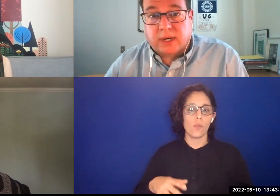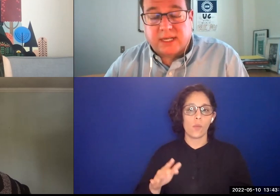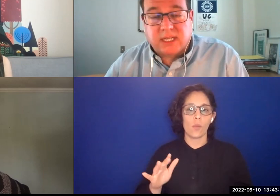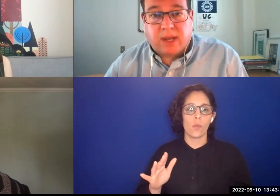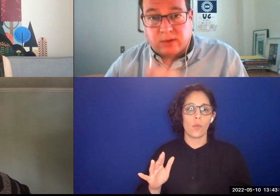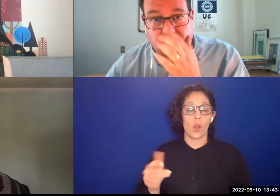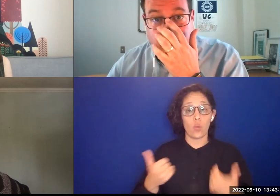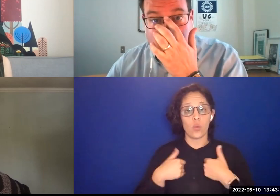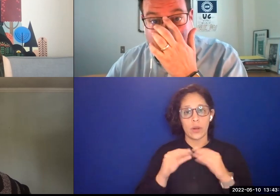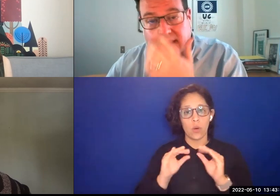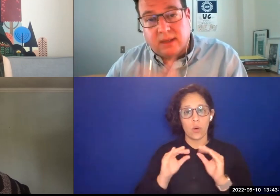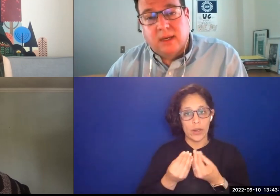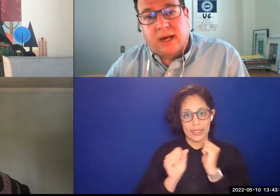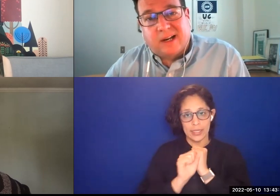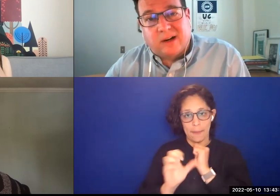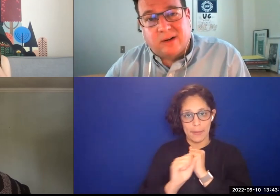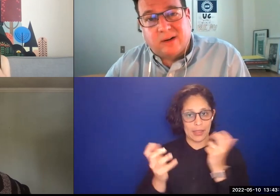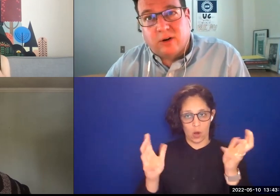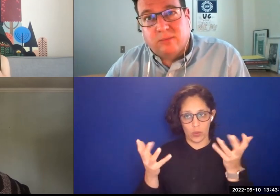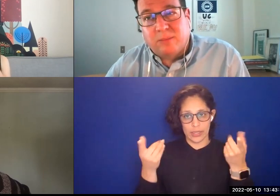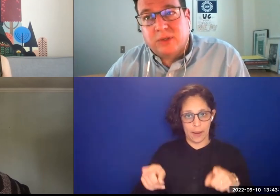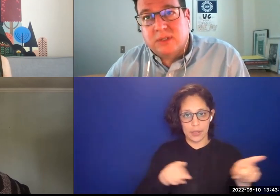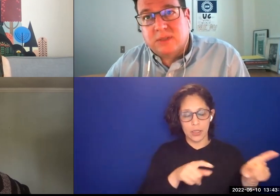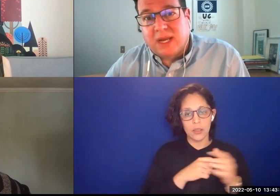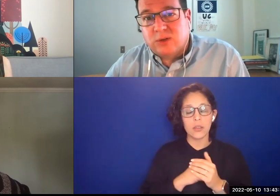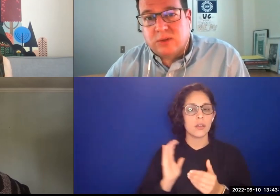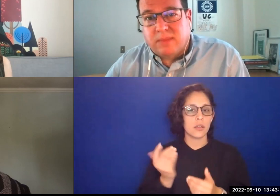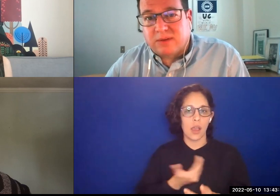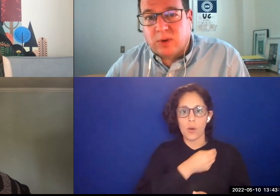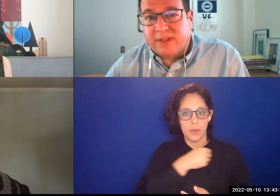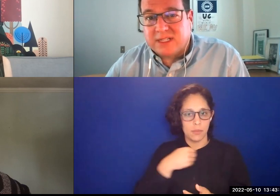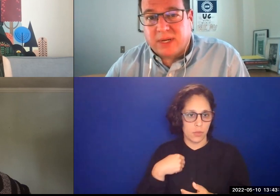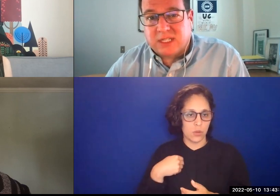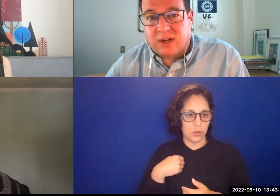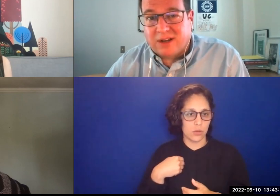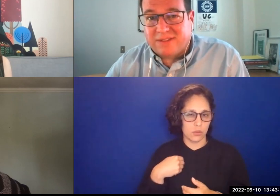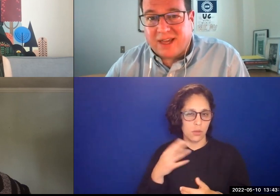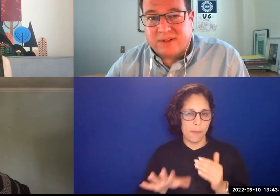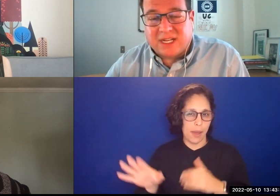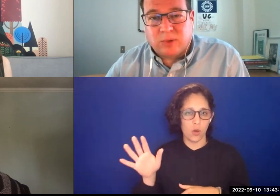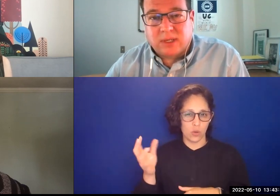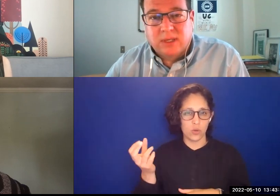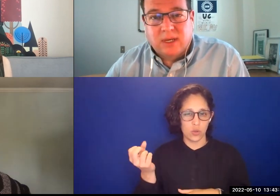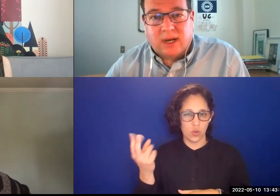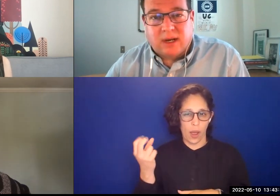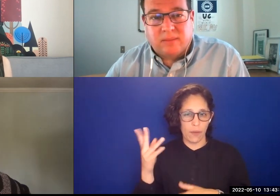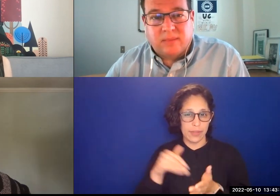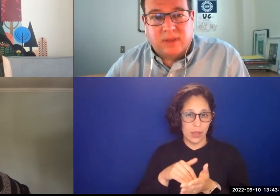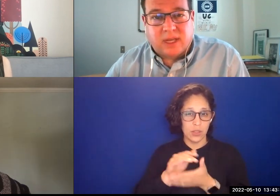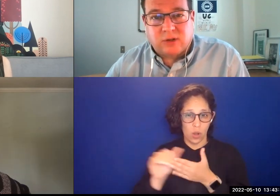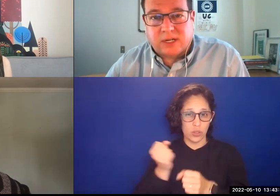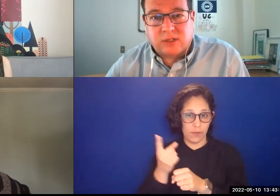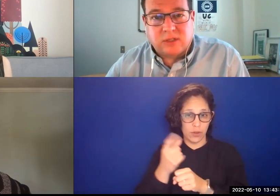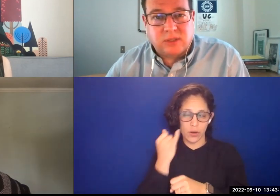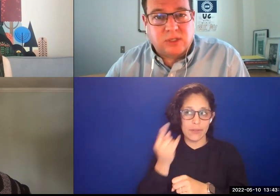there was an organizing campaign that was already underway. Our members made about $12,000 a year if they had full-time work.